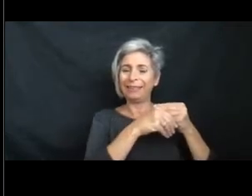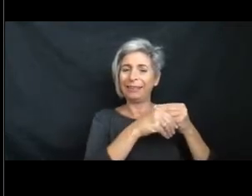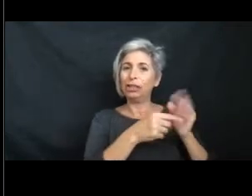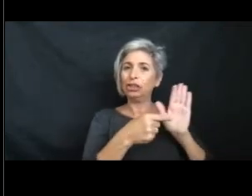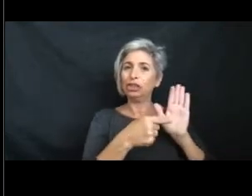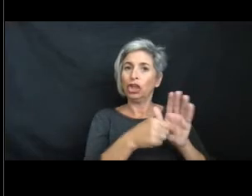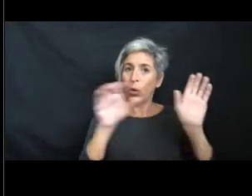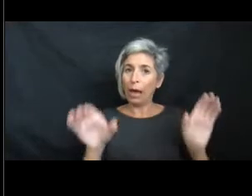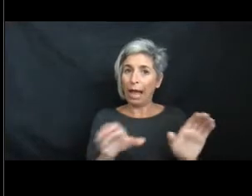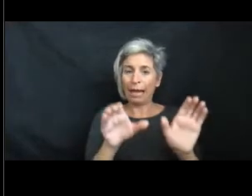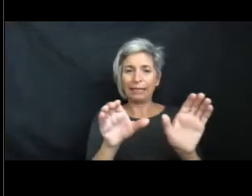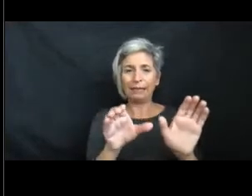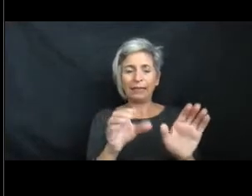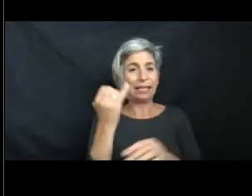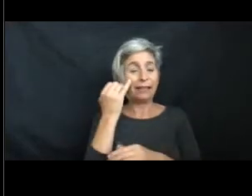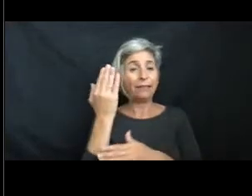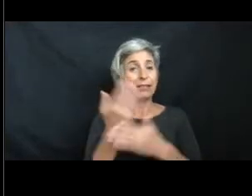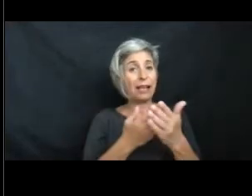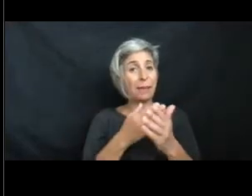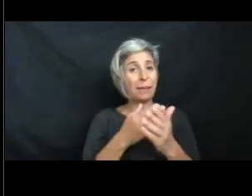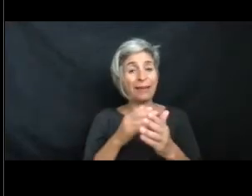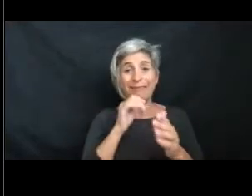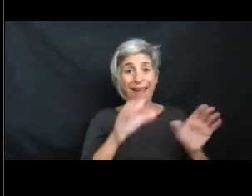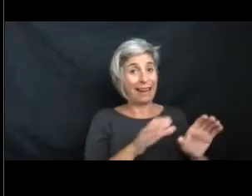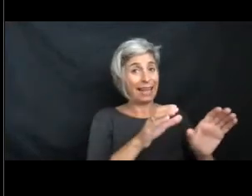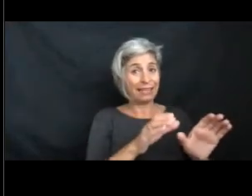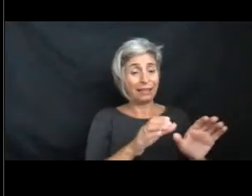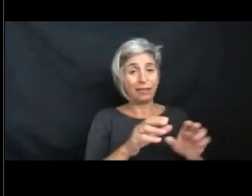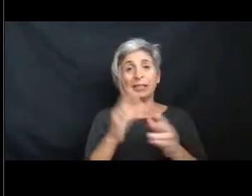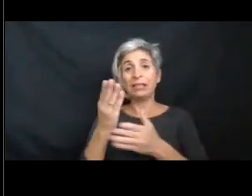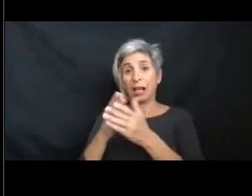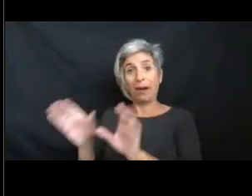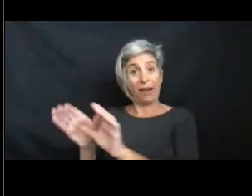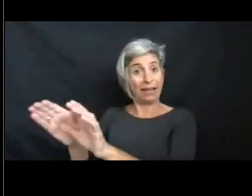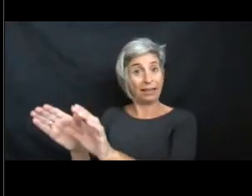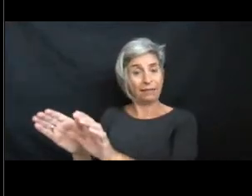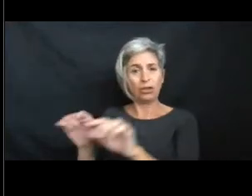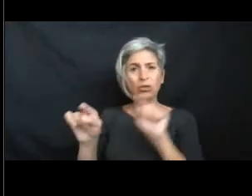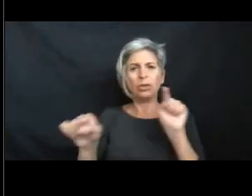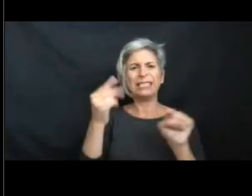well. If you have some inactive and active users, you can toggle between